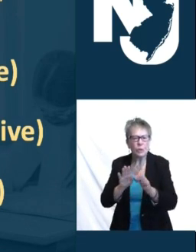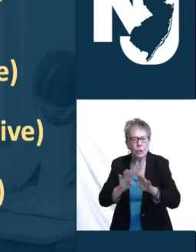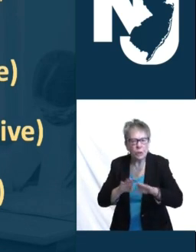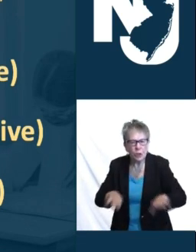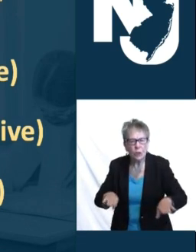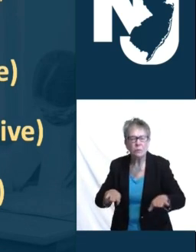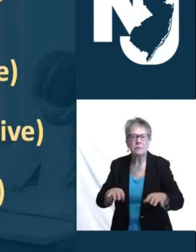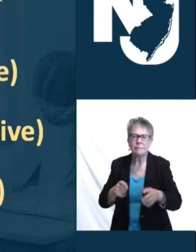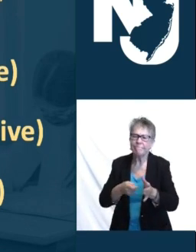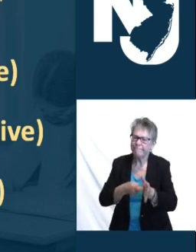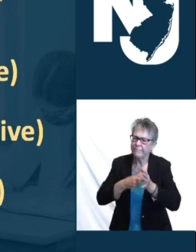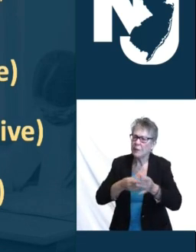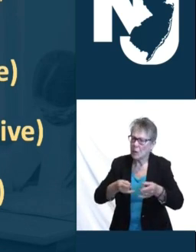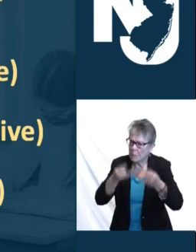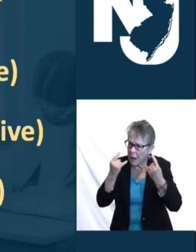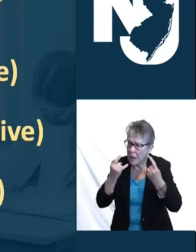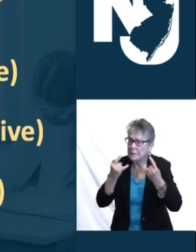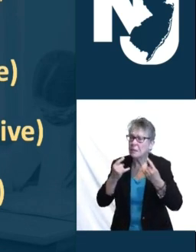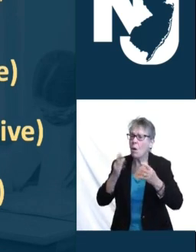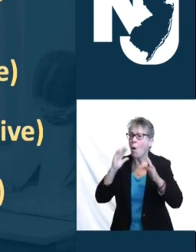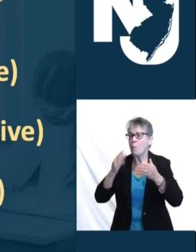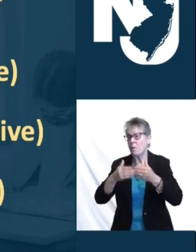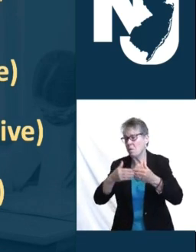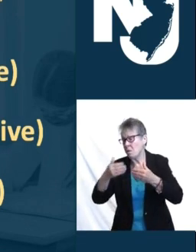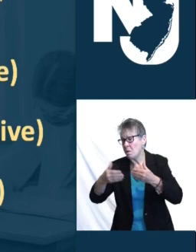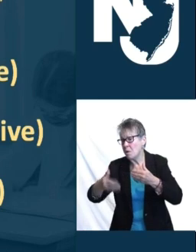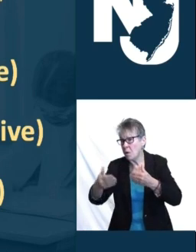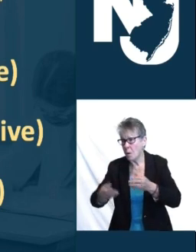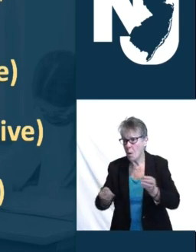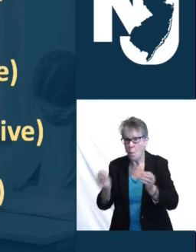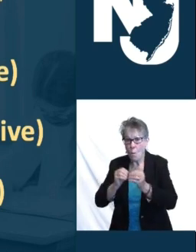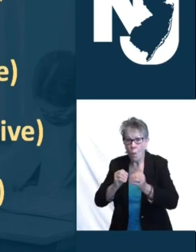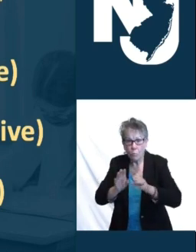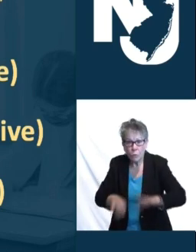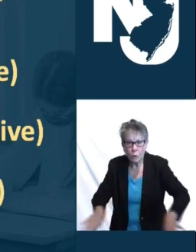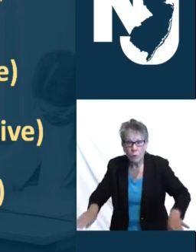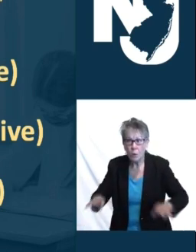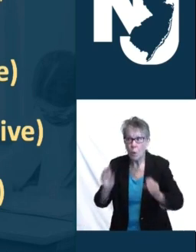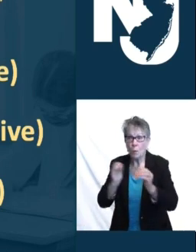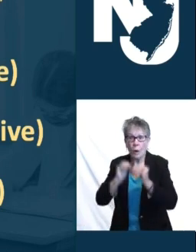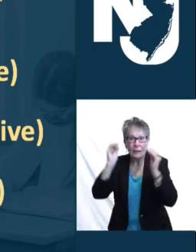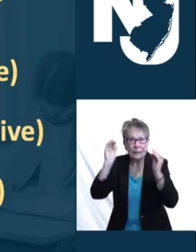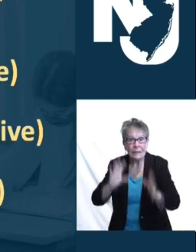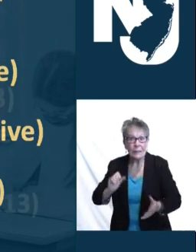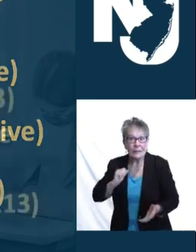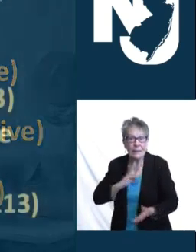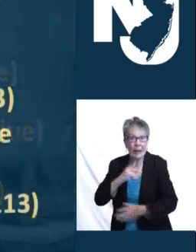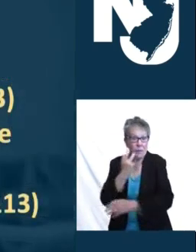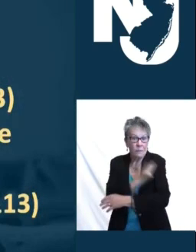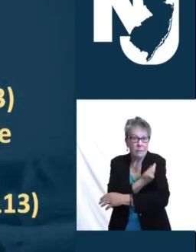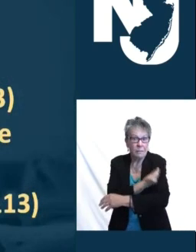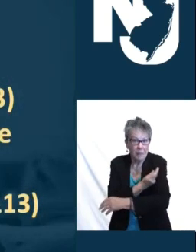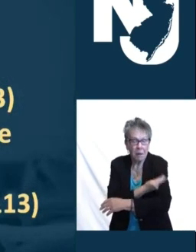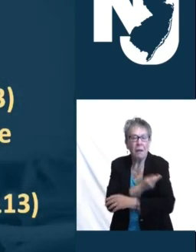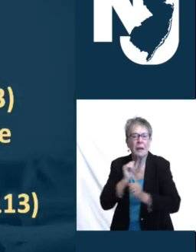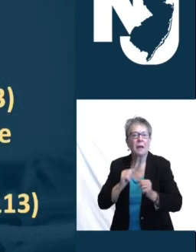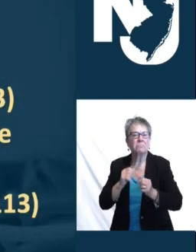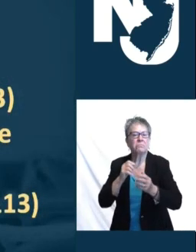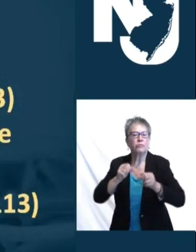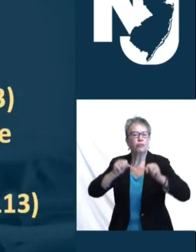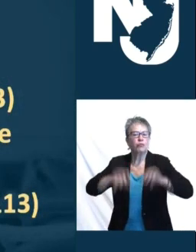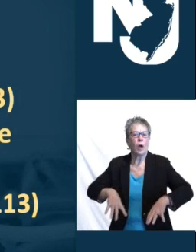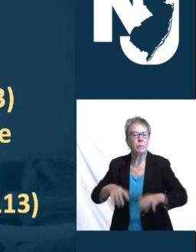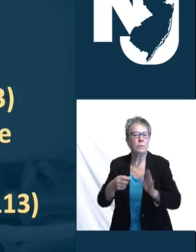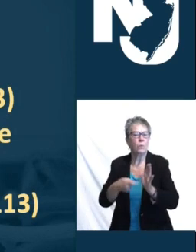sooner we can get them vaccinated and boosted, the sooner we can lift that. Let's switch up and take a quick look at the latest